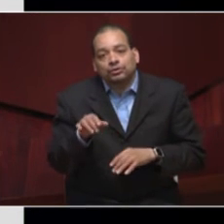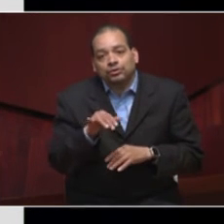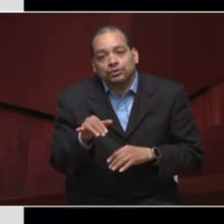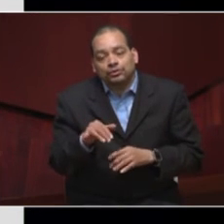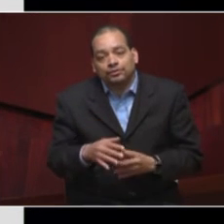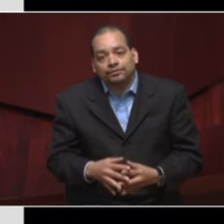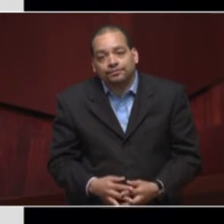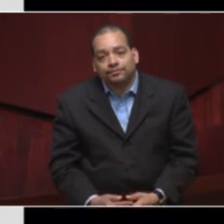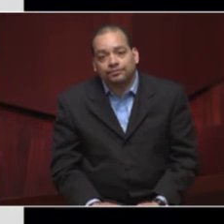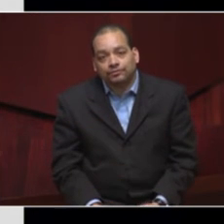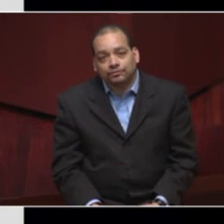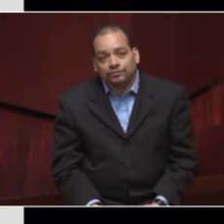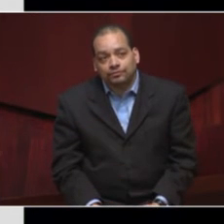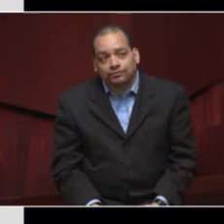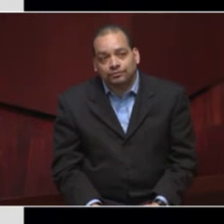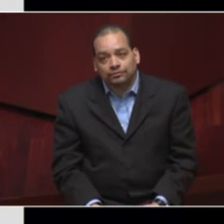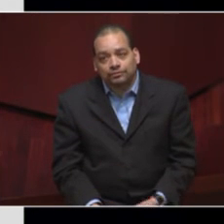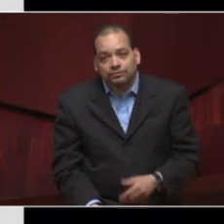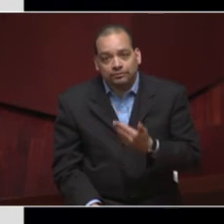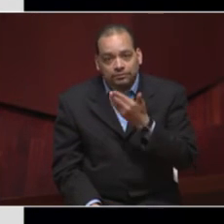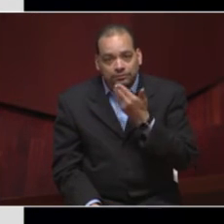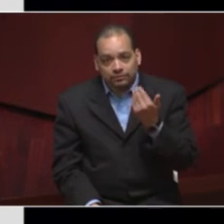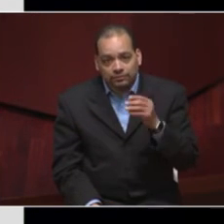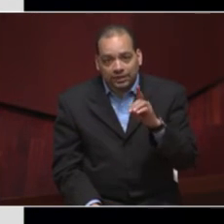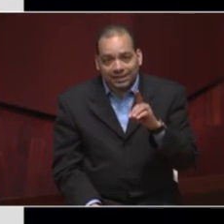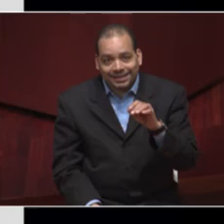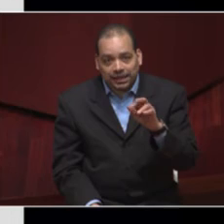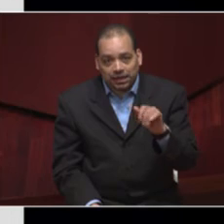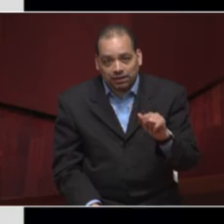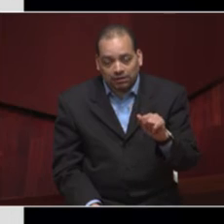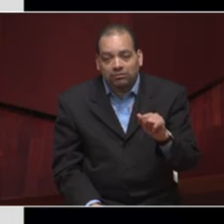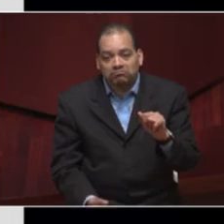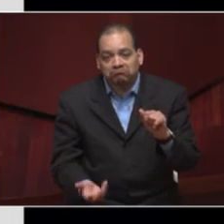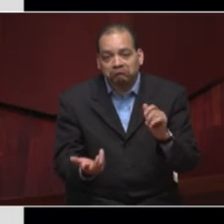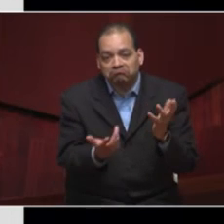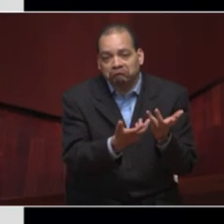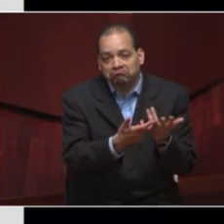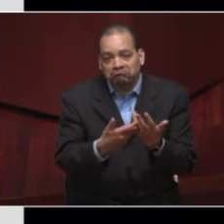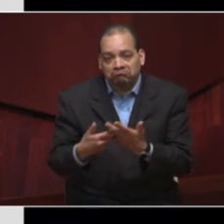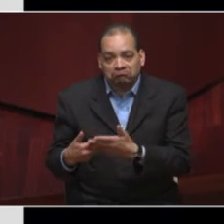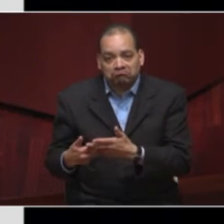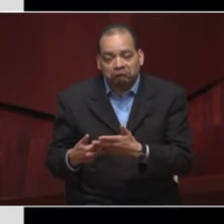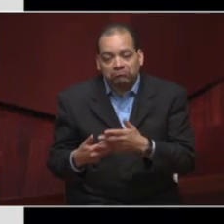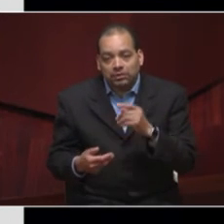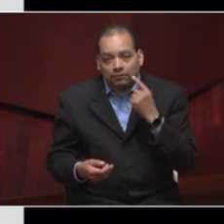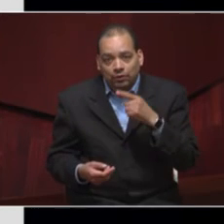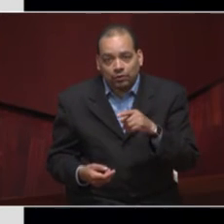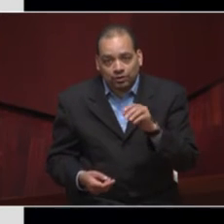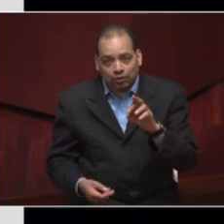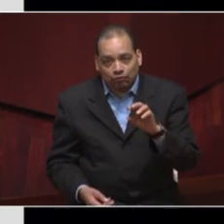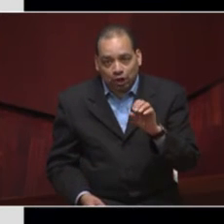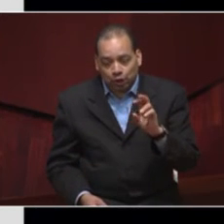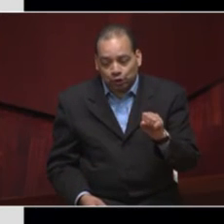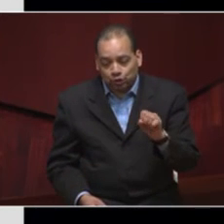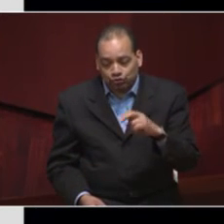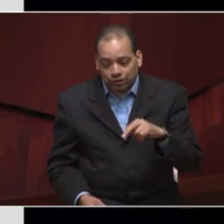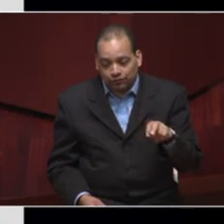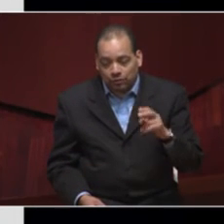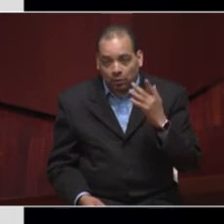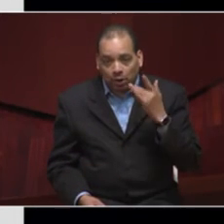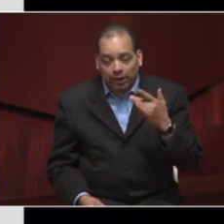of this, better data continuity, particularly for records transfers, because of our copy